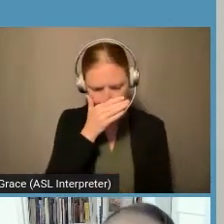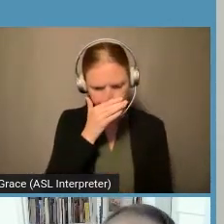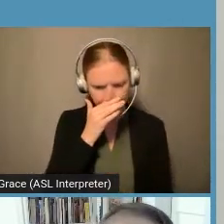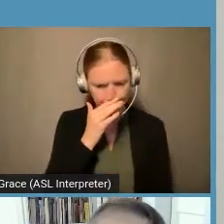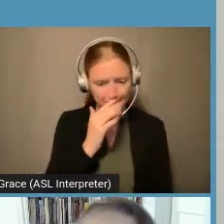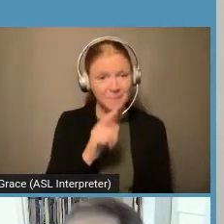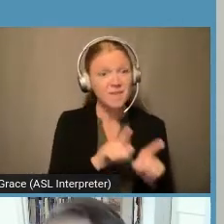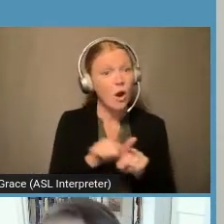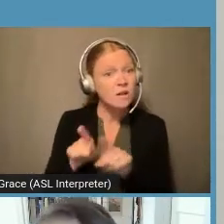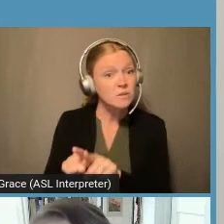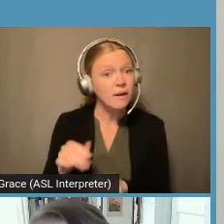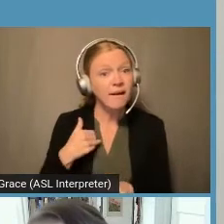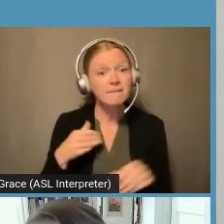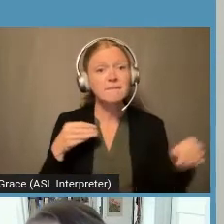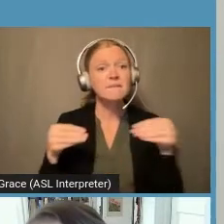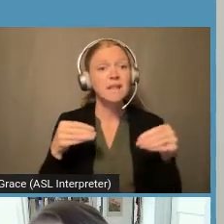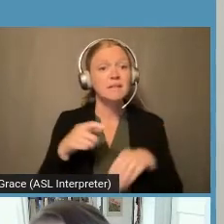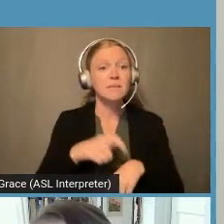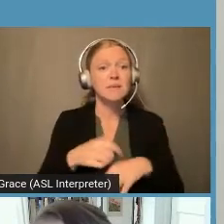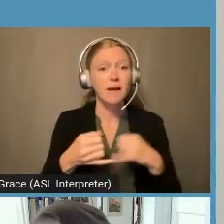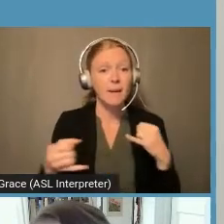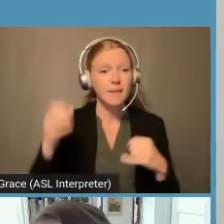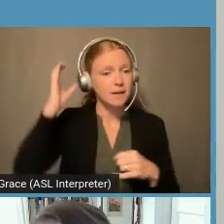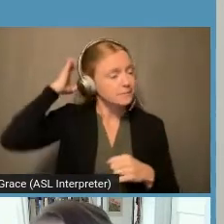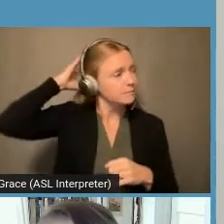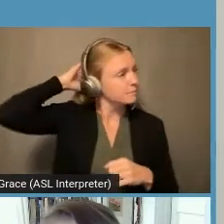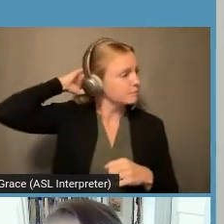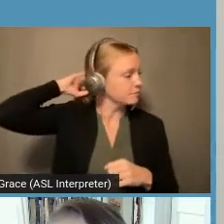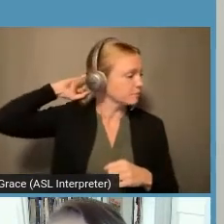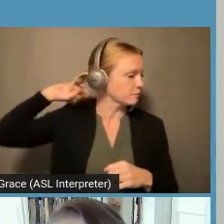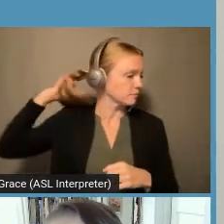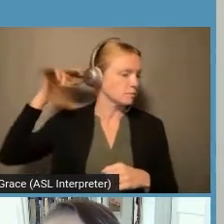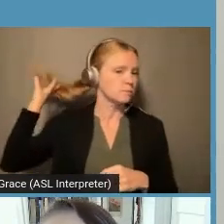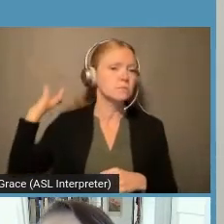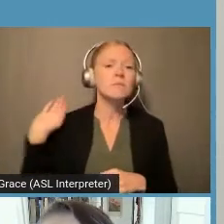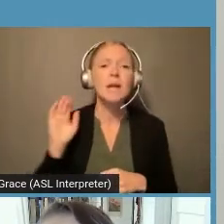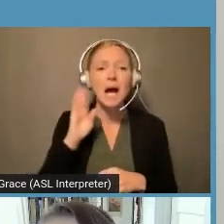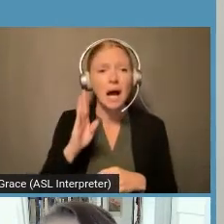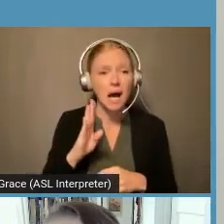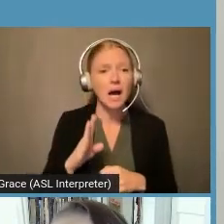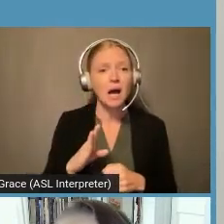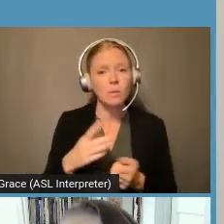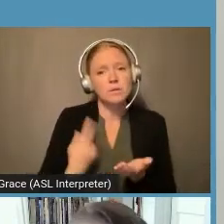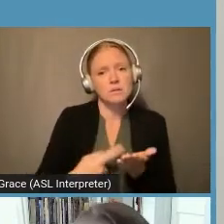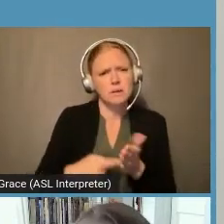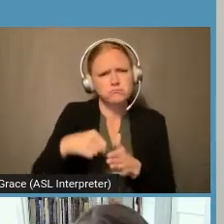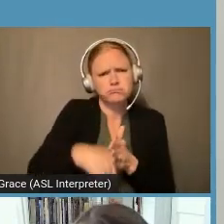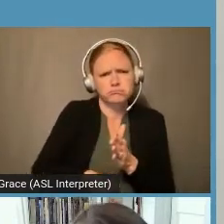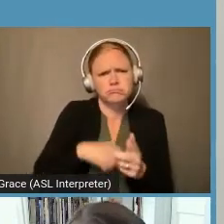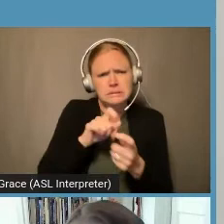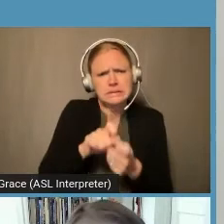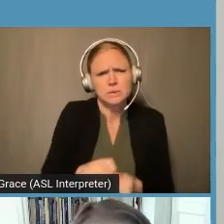a flexible timeline. So I'll talk through that in some detail as well. Creating solid